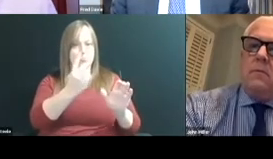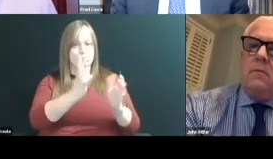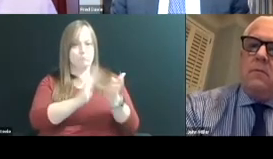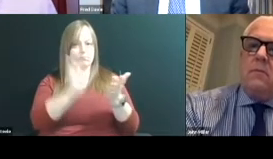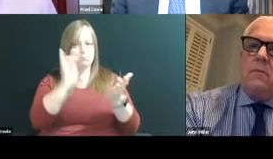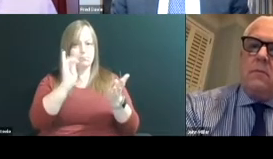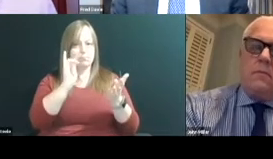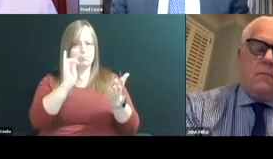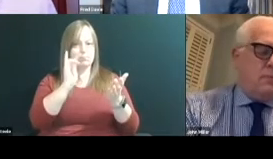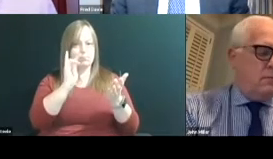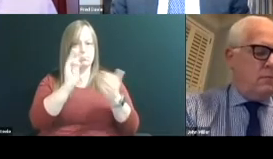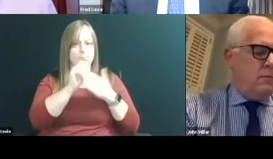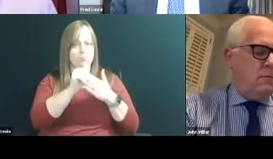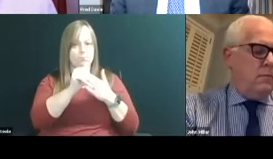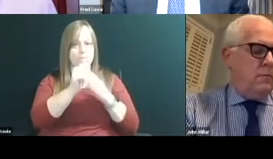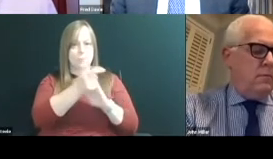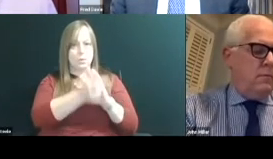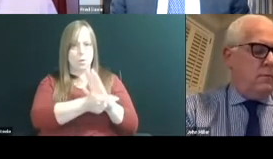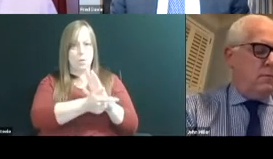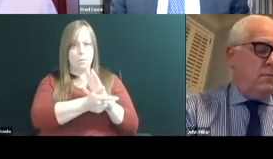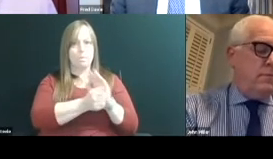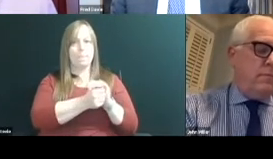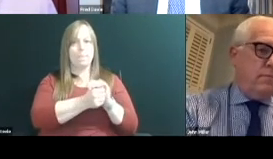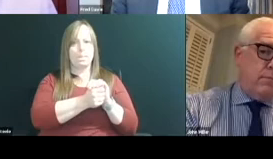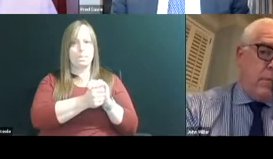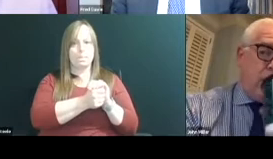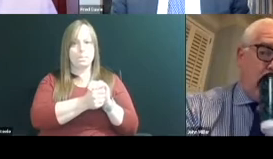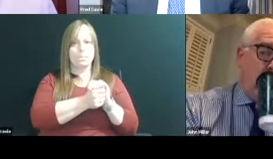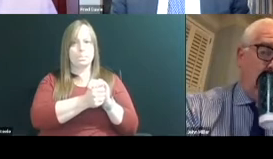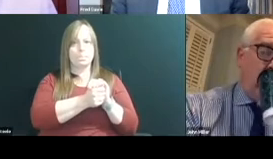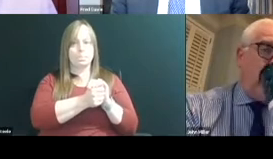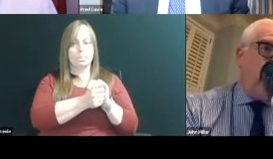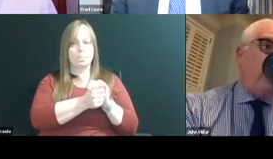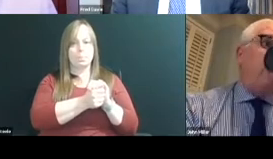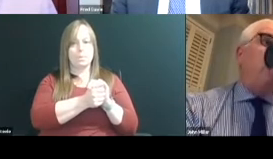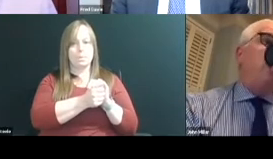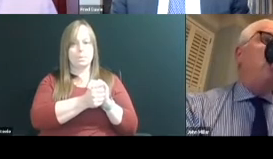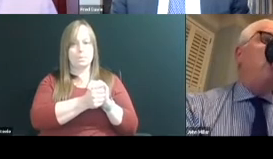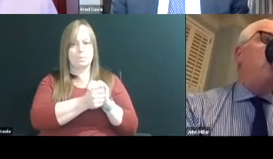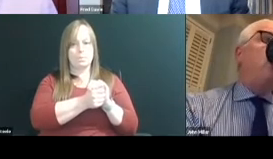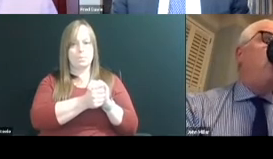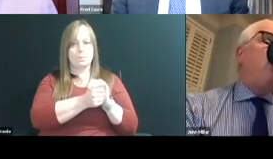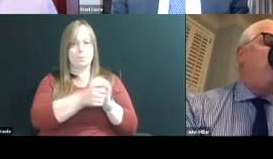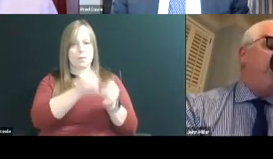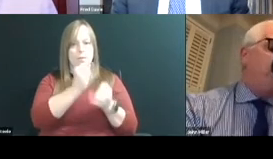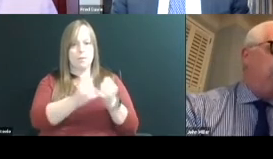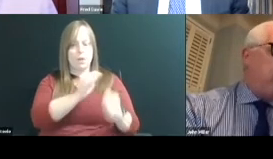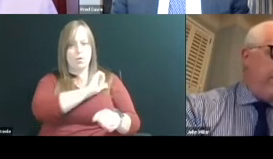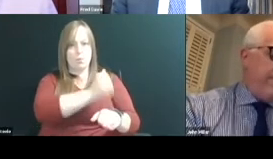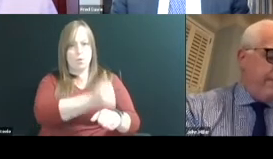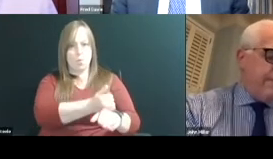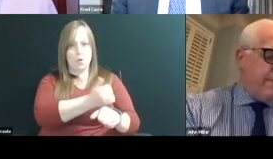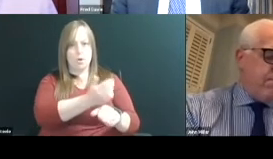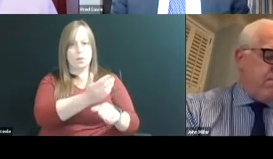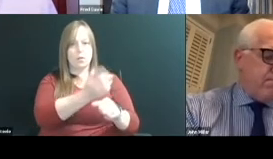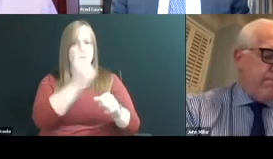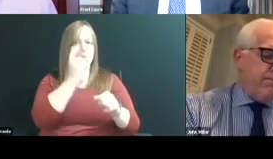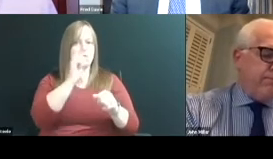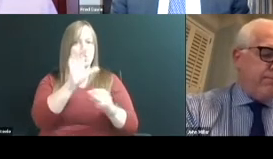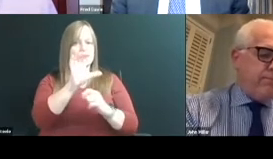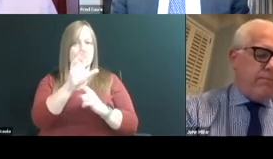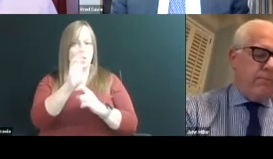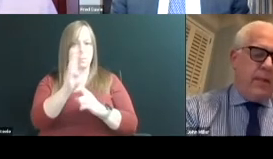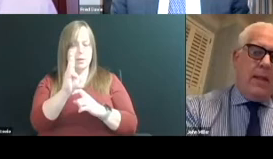either the patrol guide or the law. And so it makes final authority for